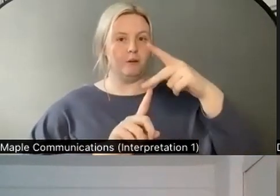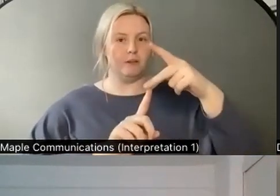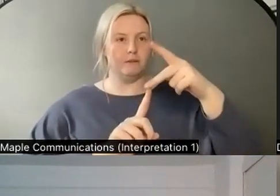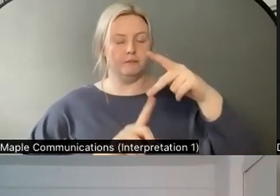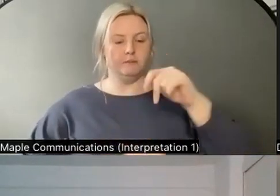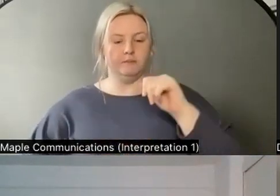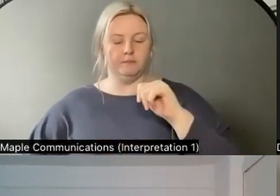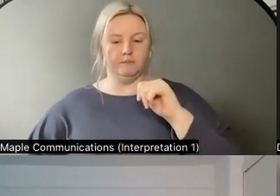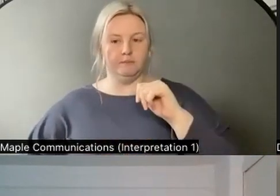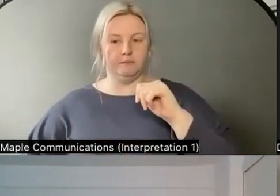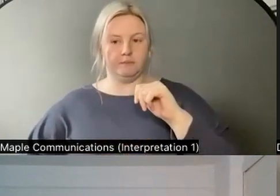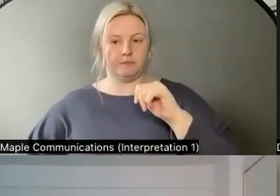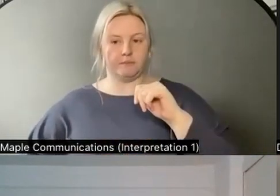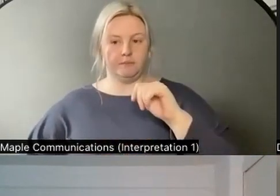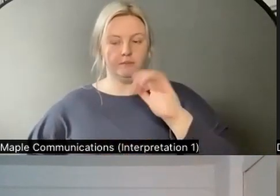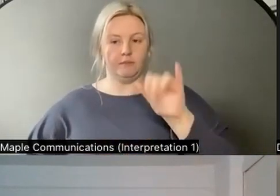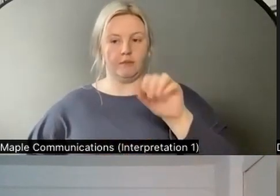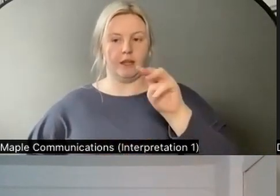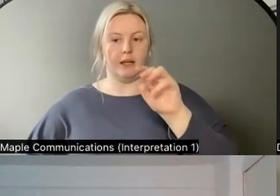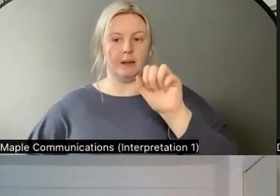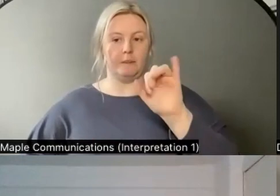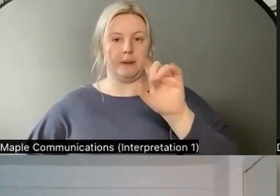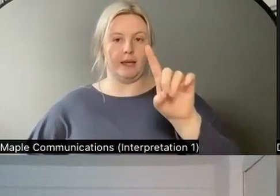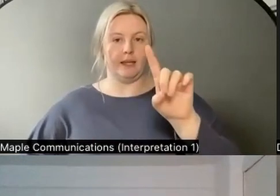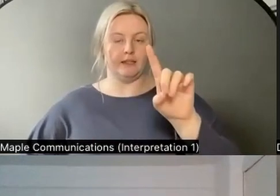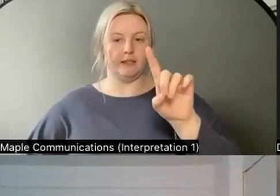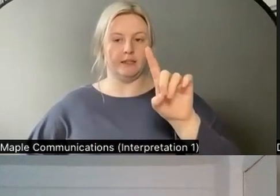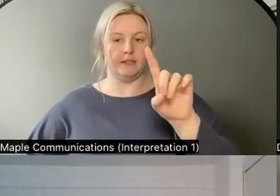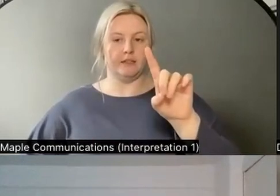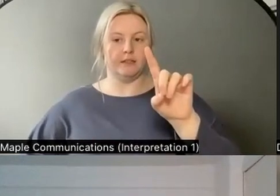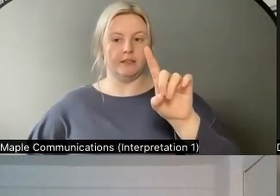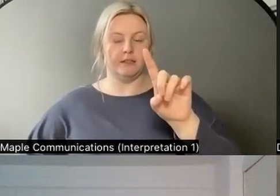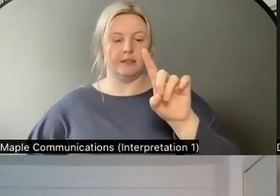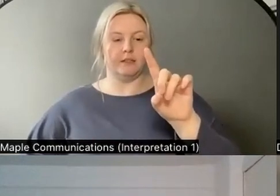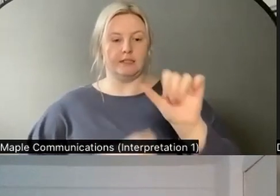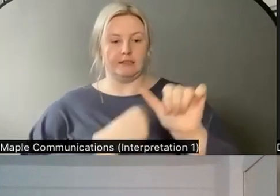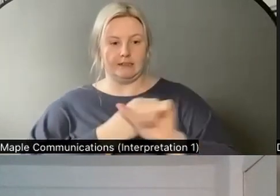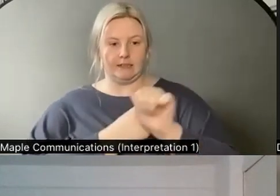that MAID is predatory and monstrous, not mercy.